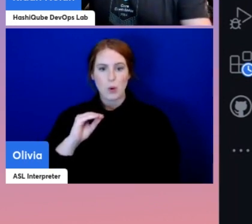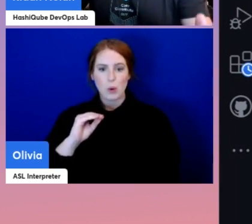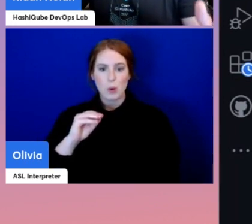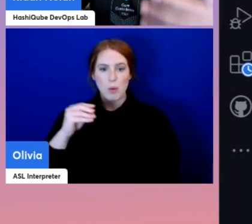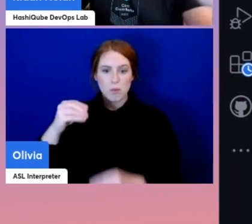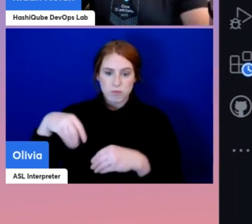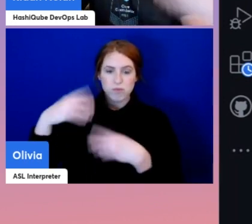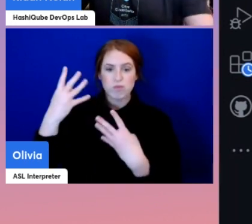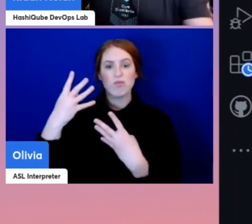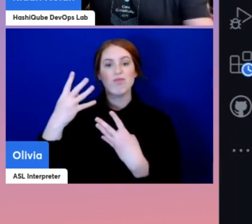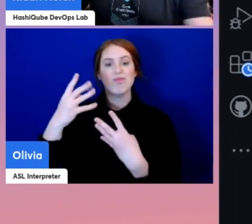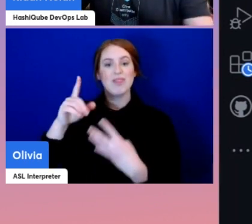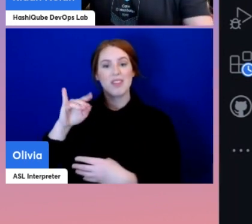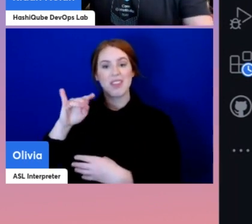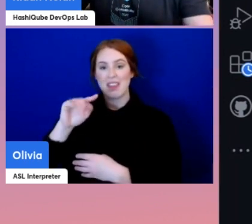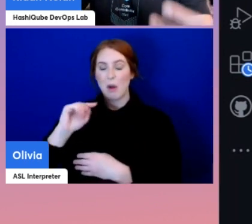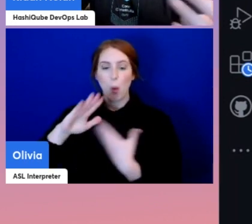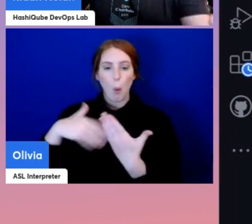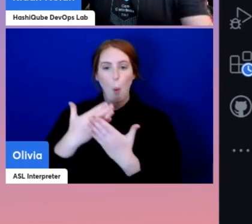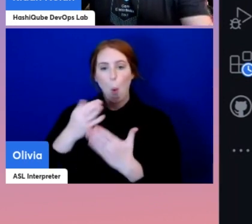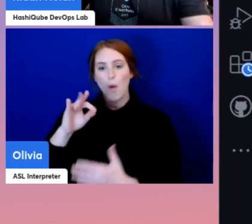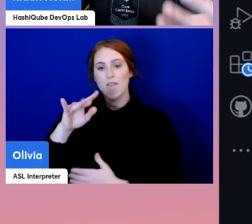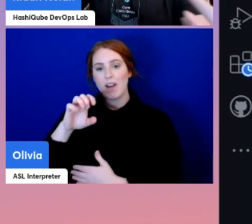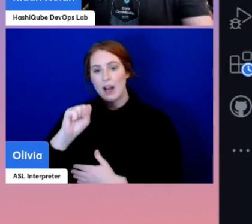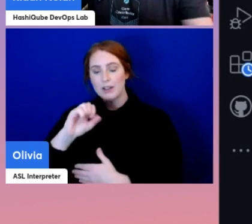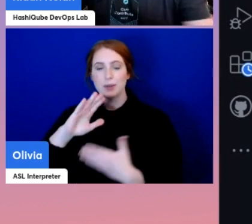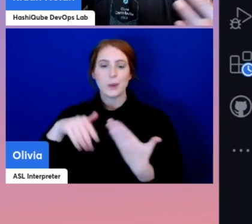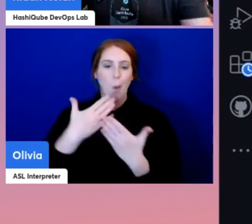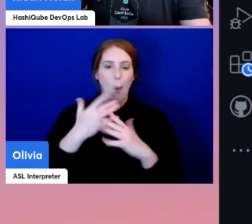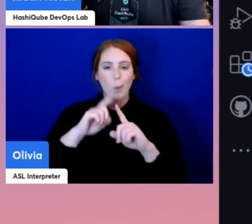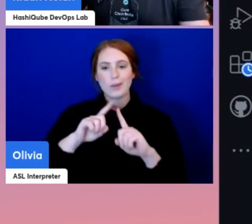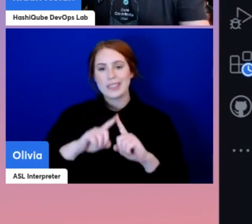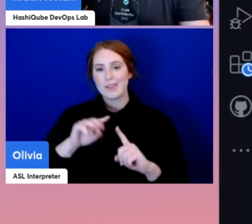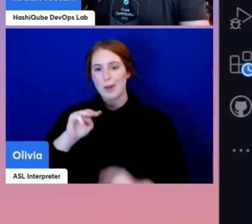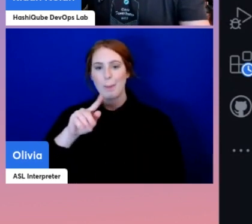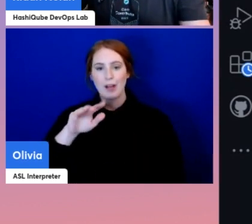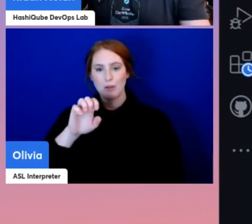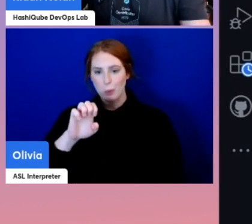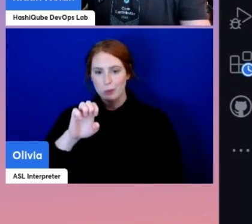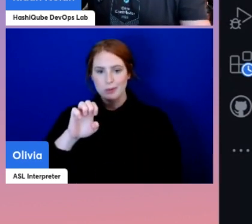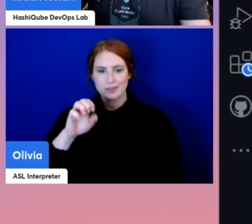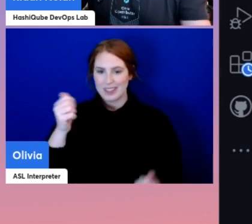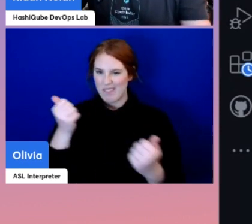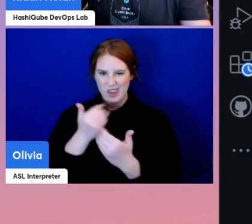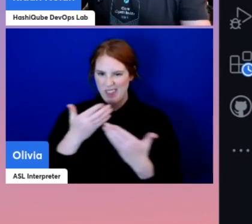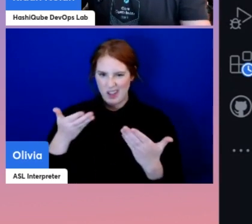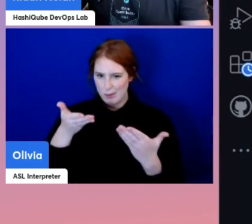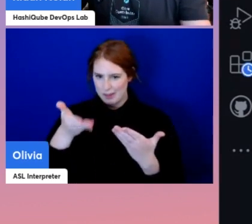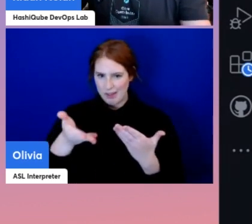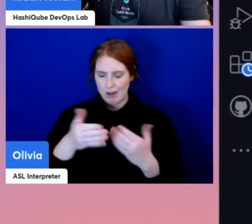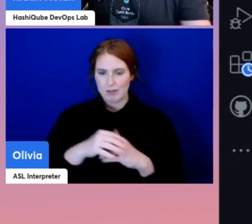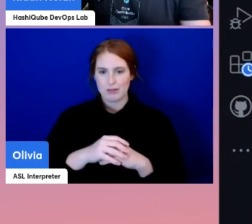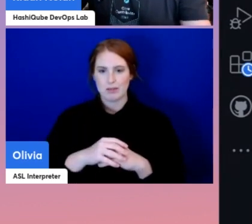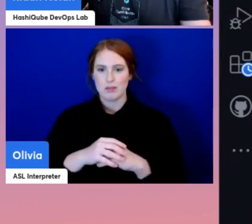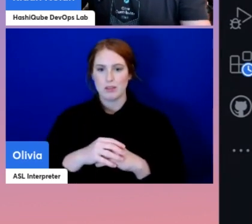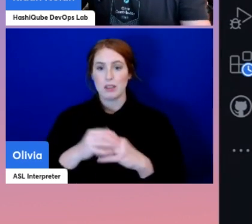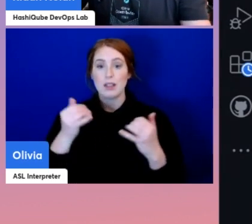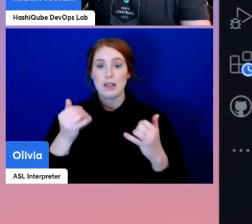all of my files and all of my modules in this repository. Now the make